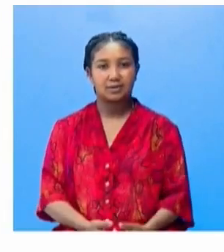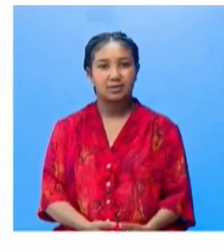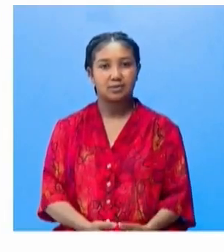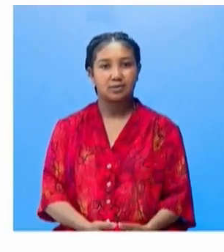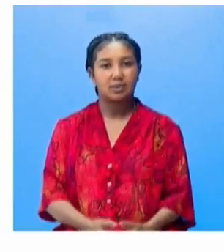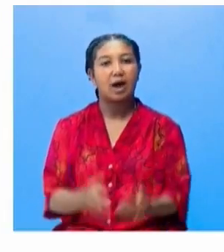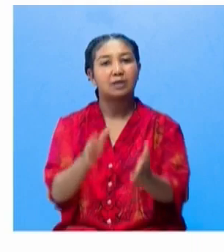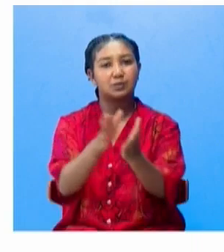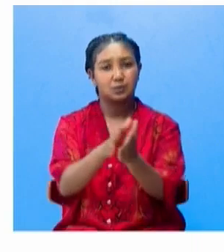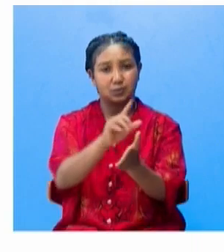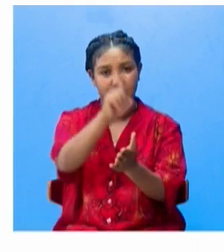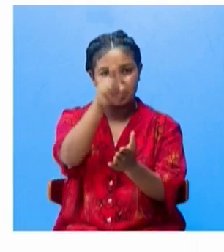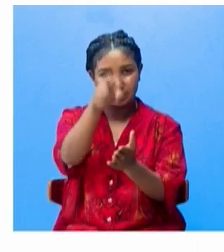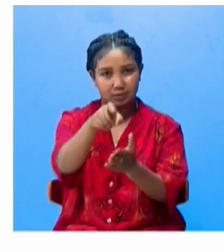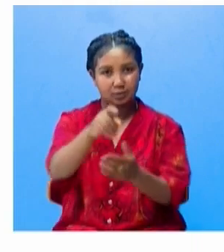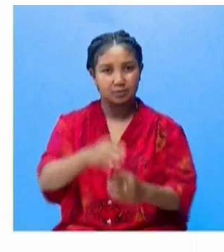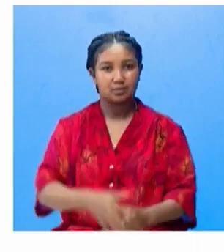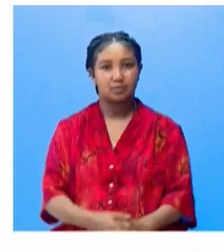at school.